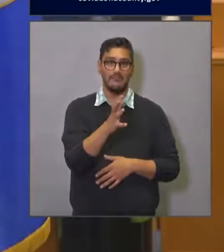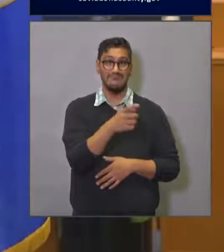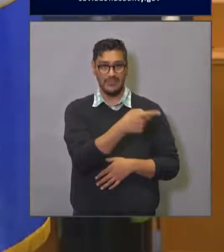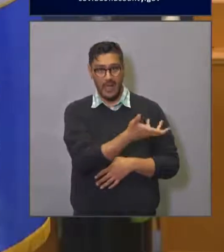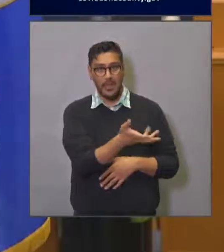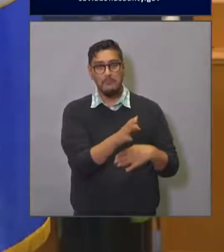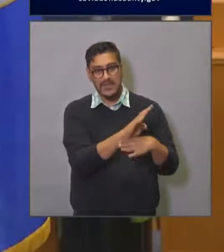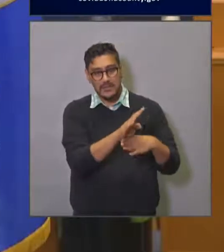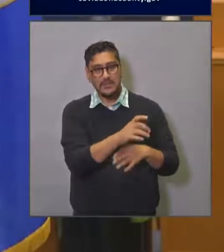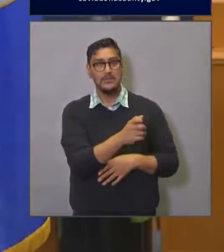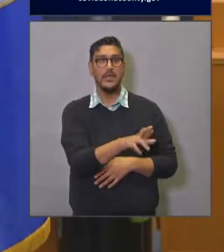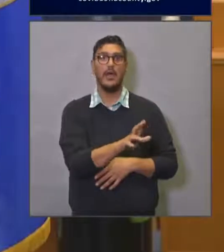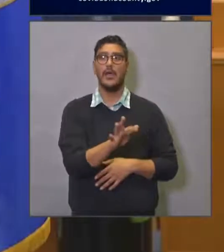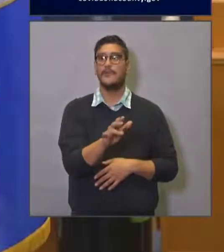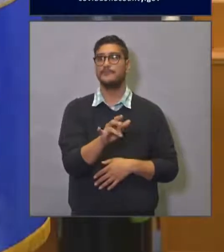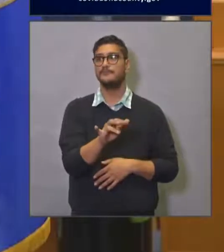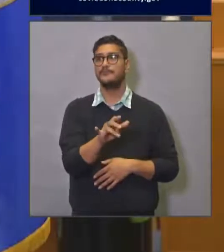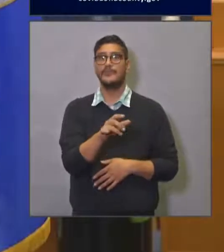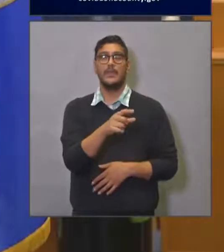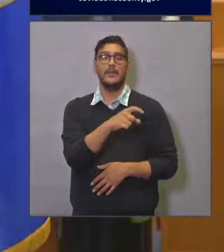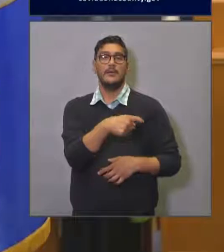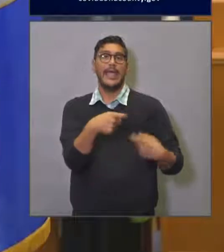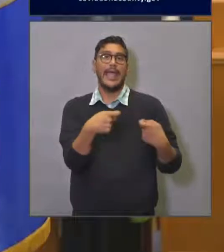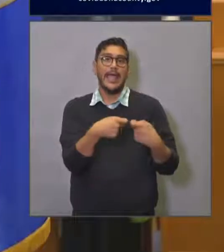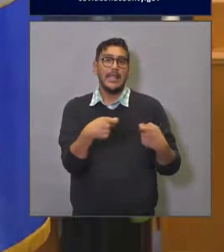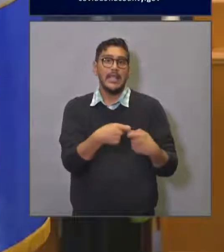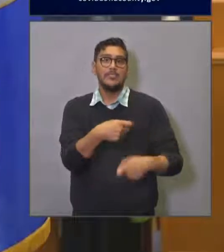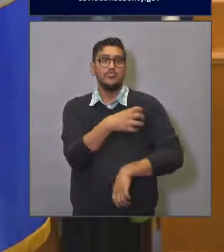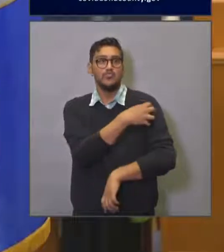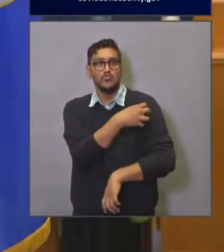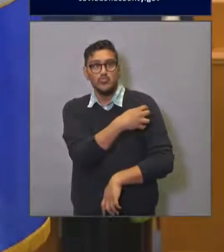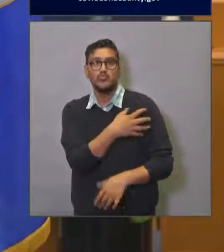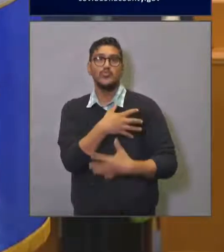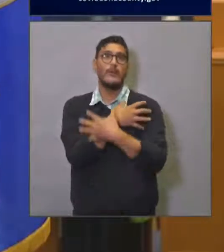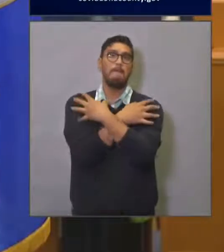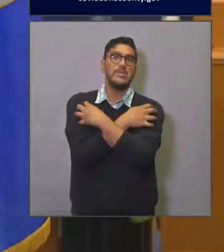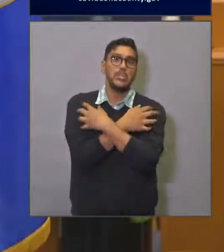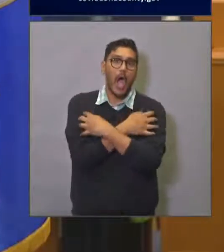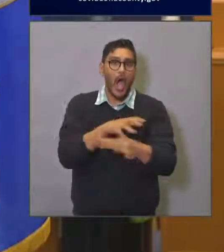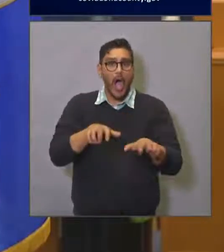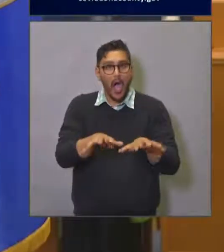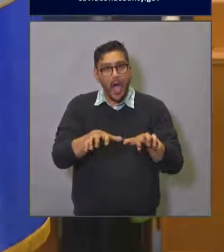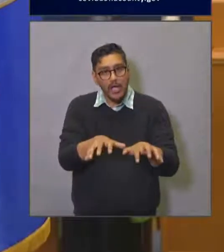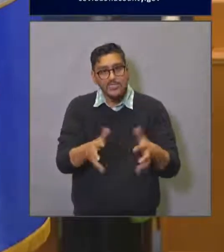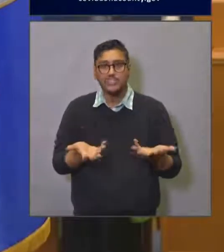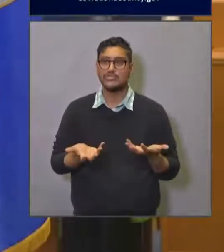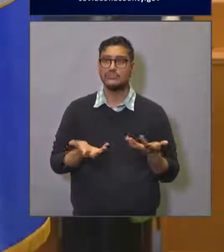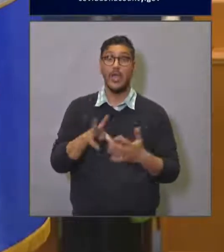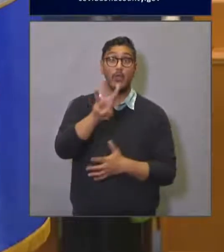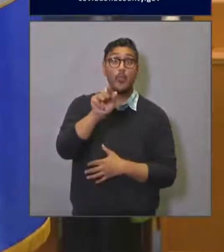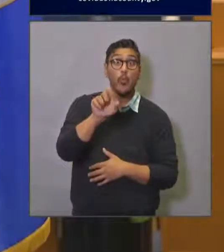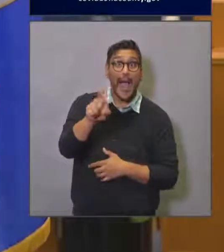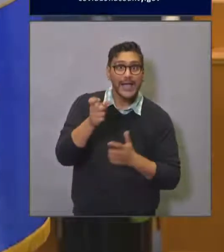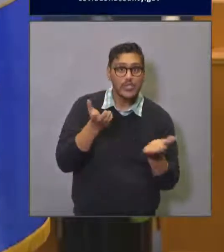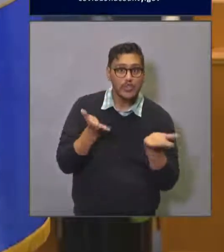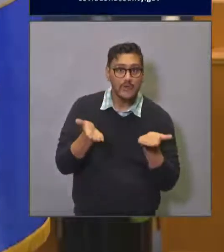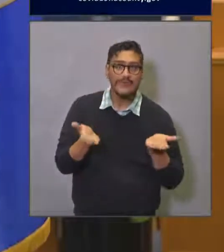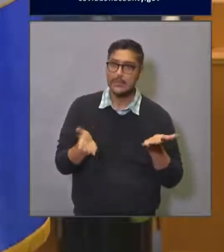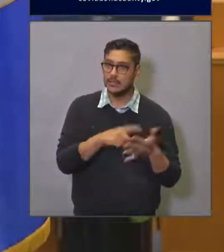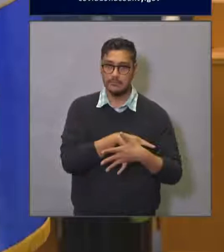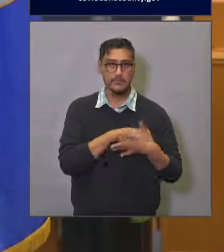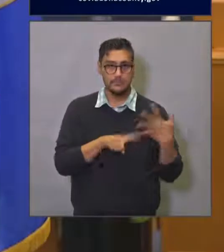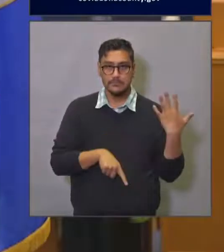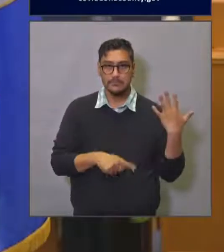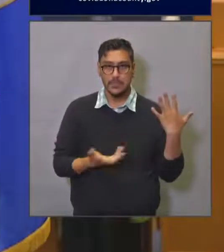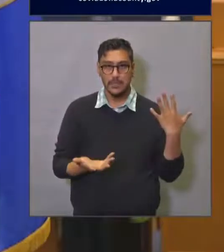tattoos, electrology services, massage therapy, and waxing services. And